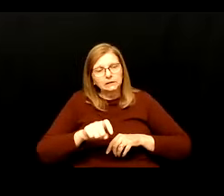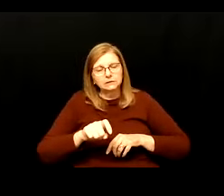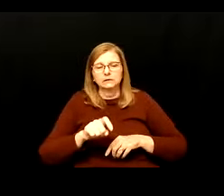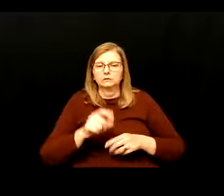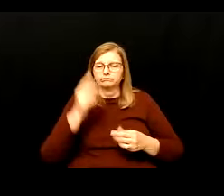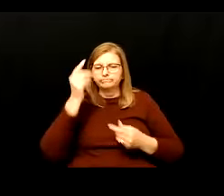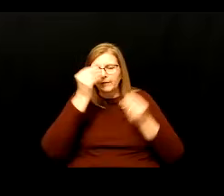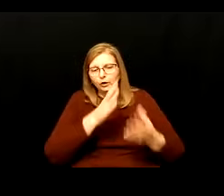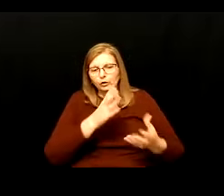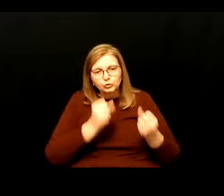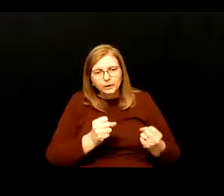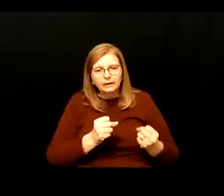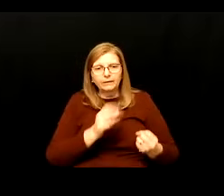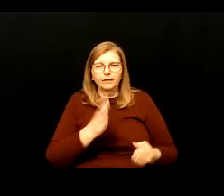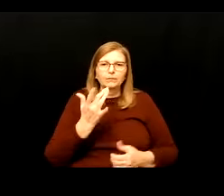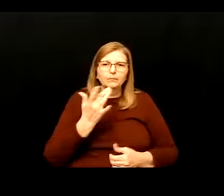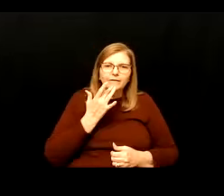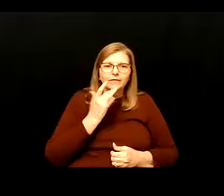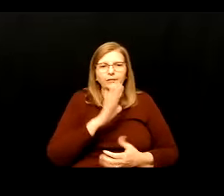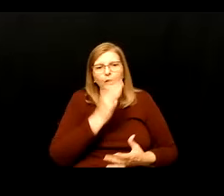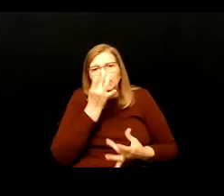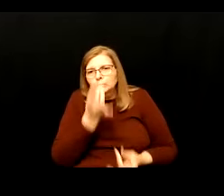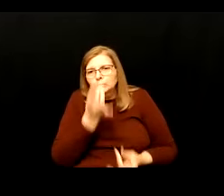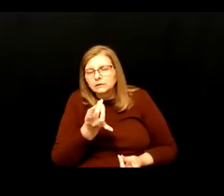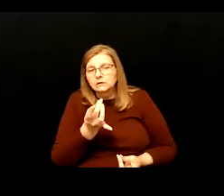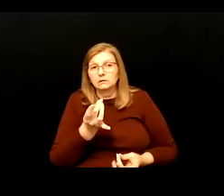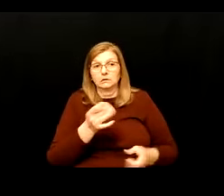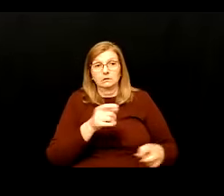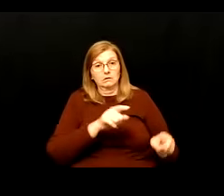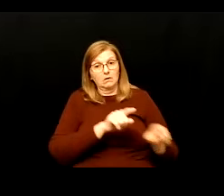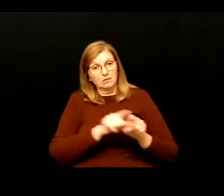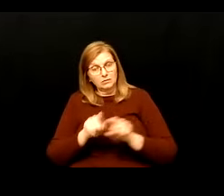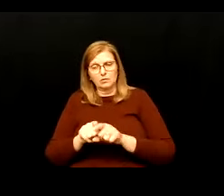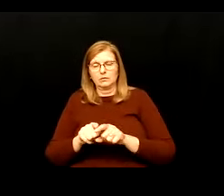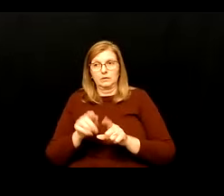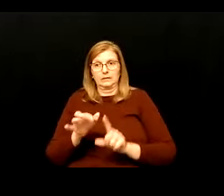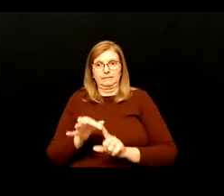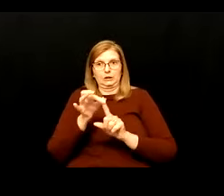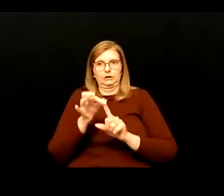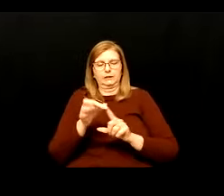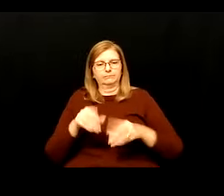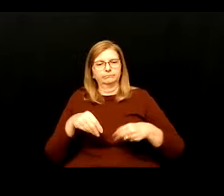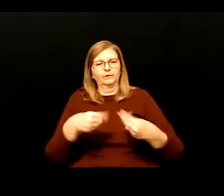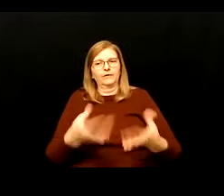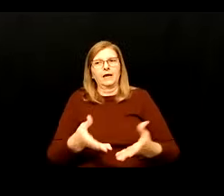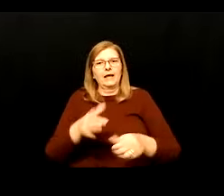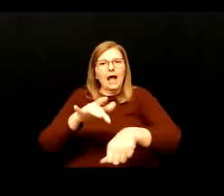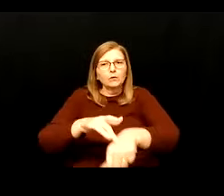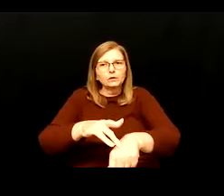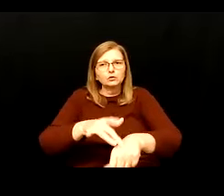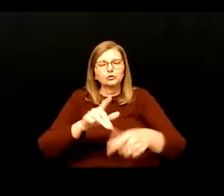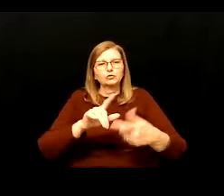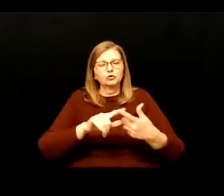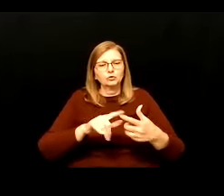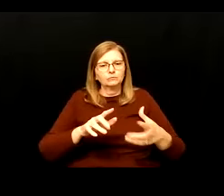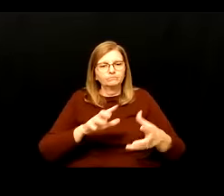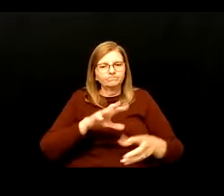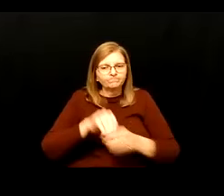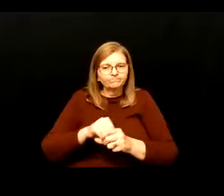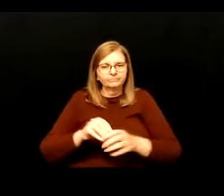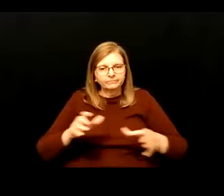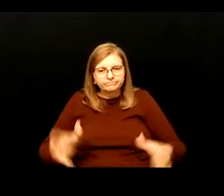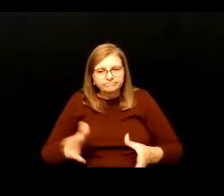preferences, and interest. And we also want to especially provide an outreach to engage, involve, and